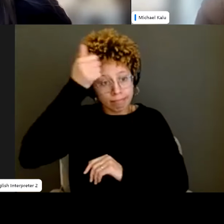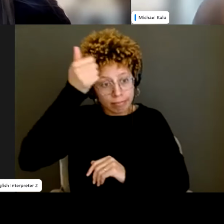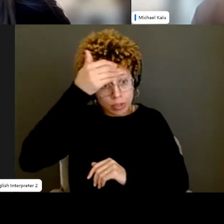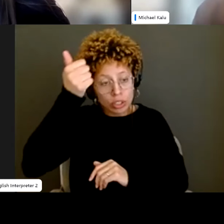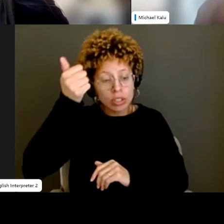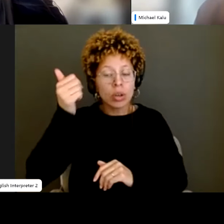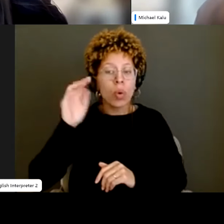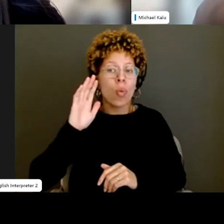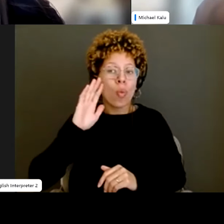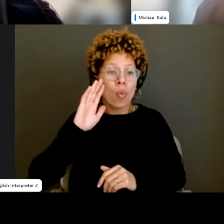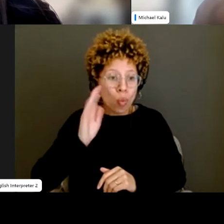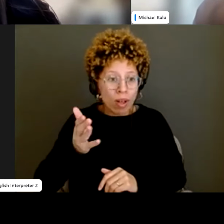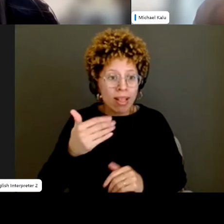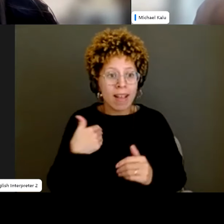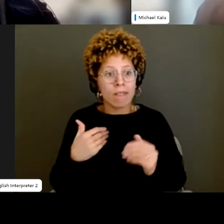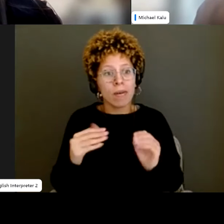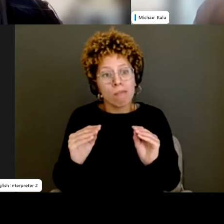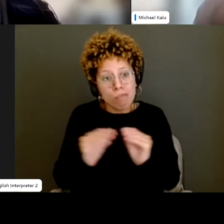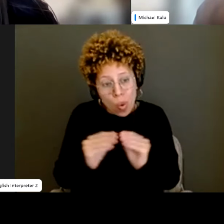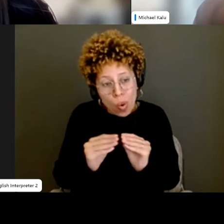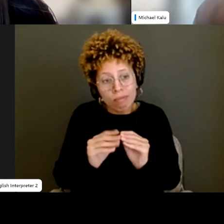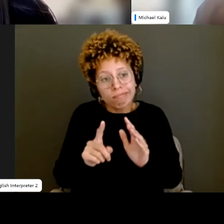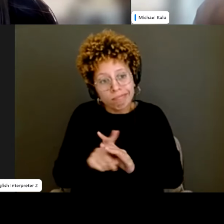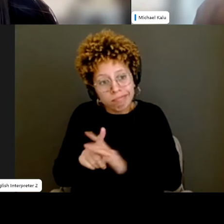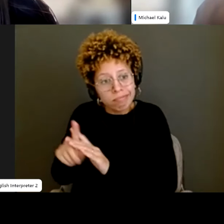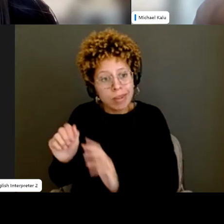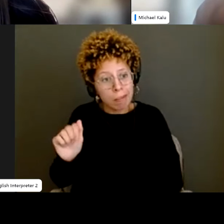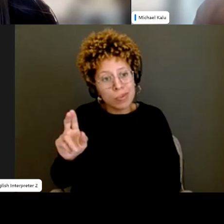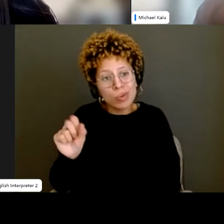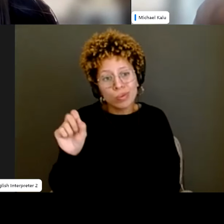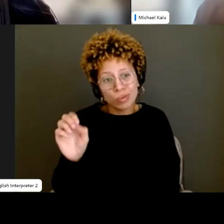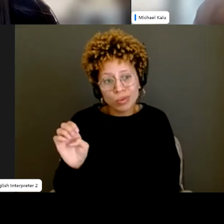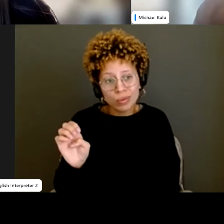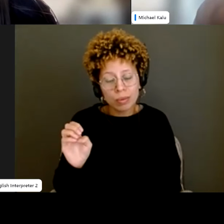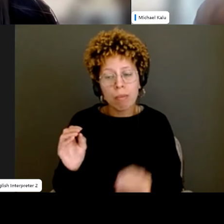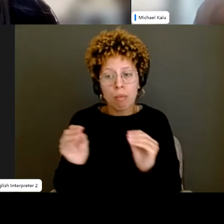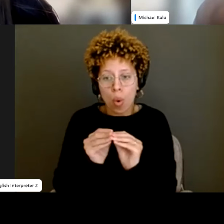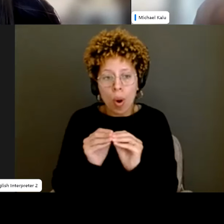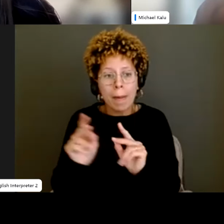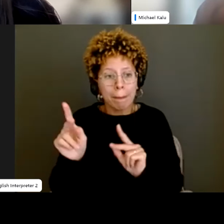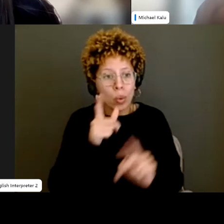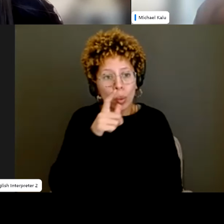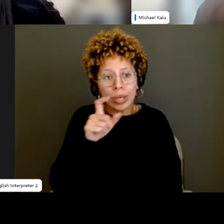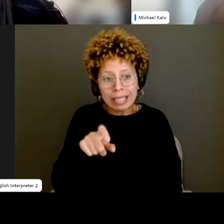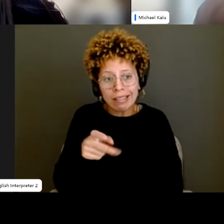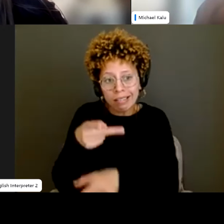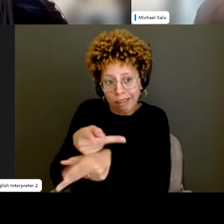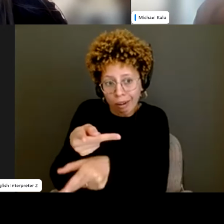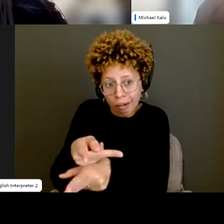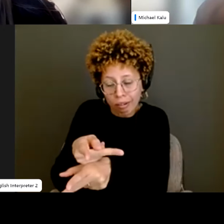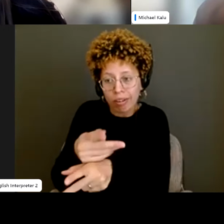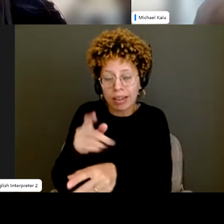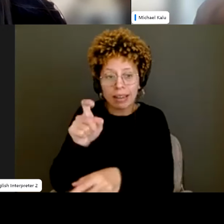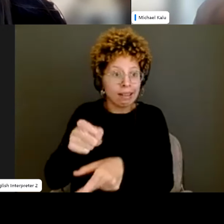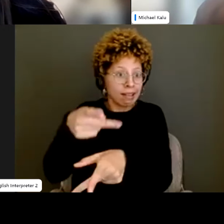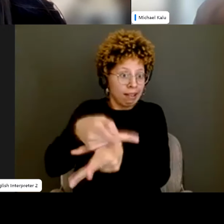have more cases of elders abuse. We're going to have more people seeking care. Hence, when they seek care, how long